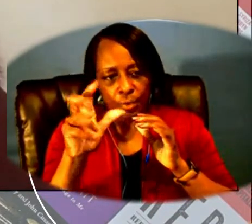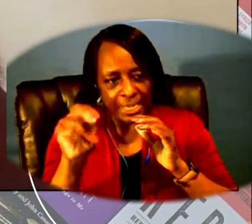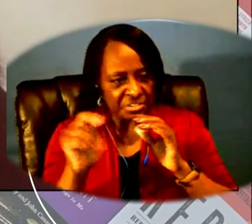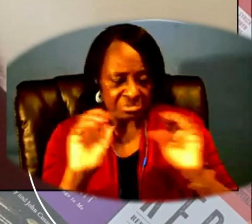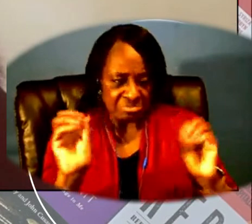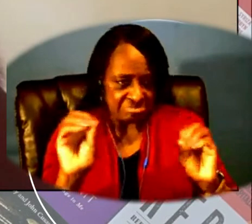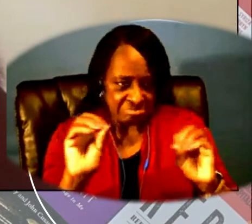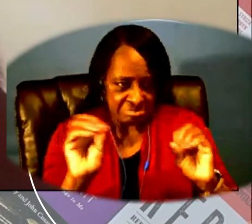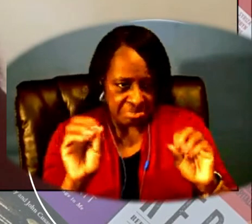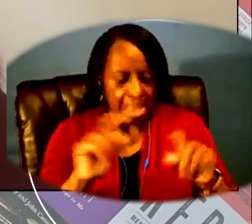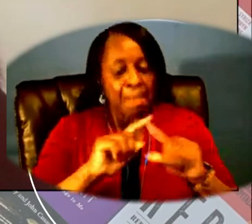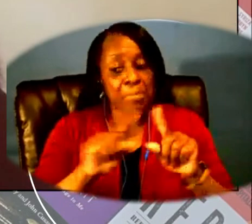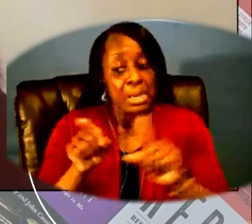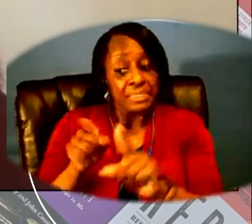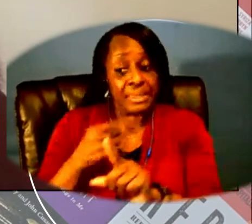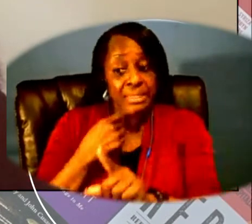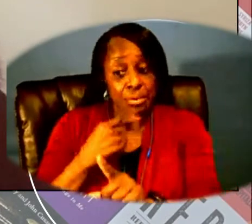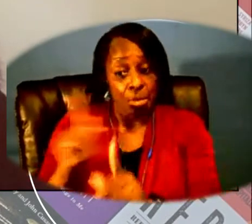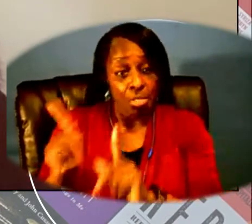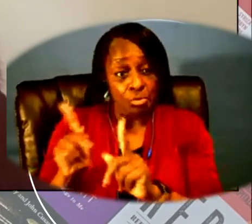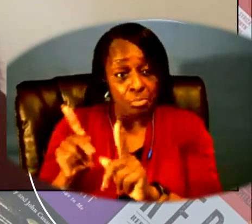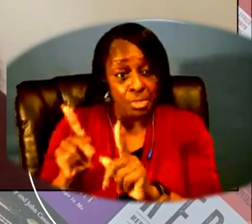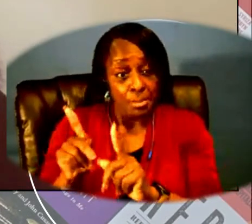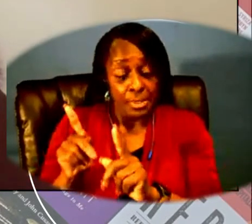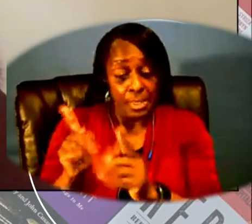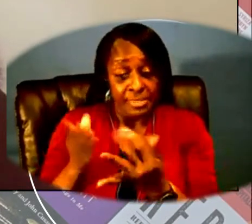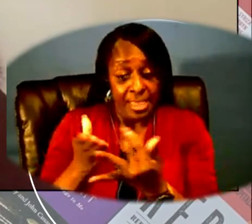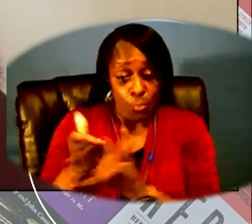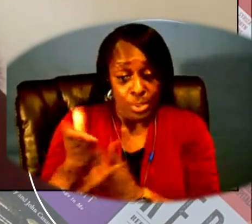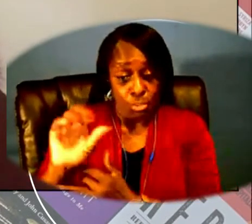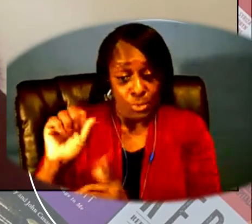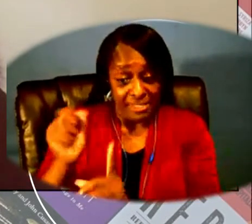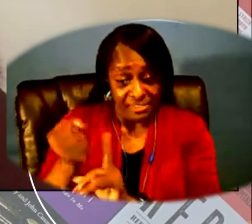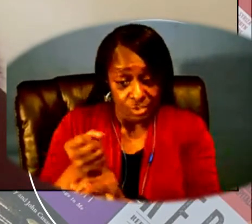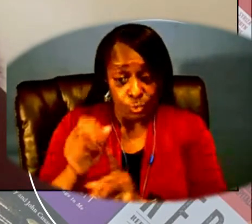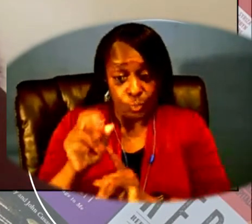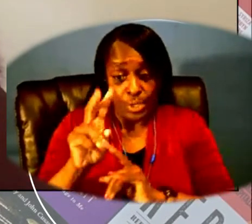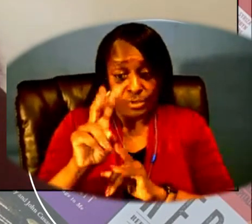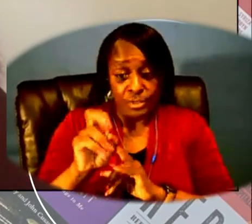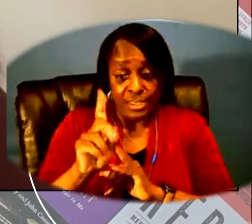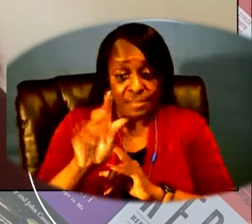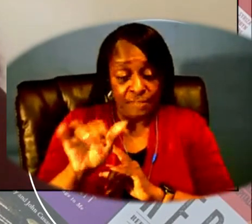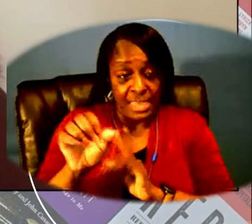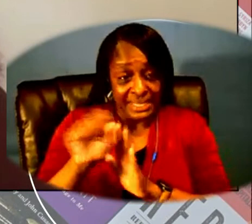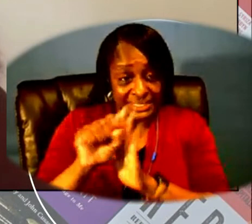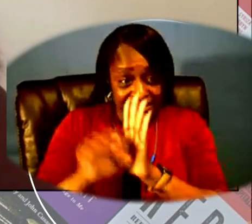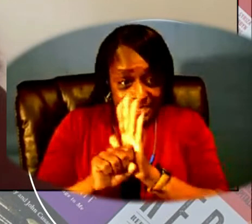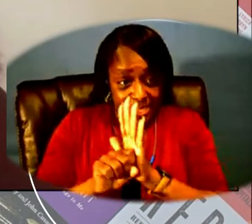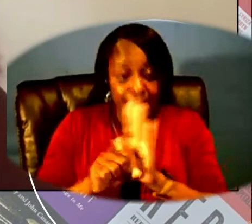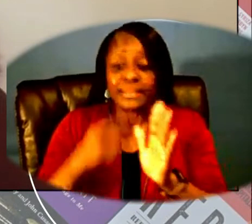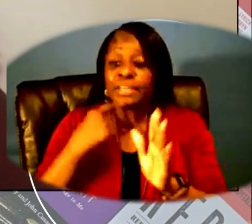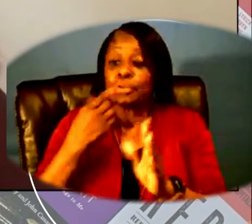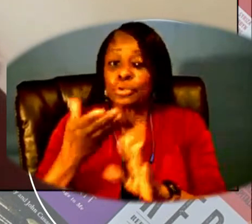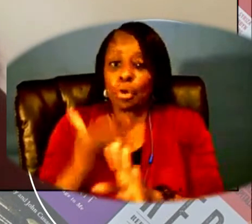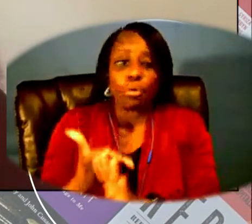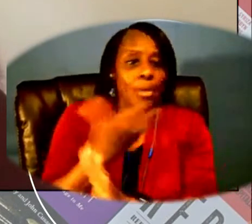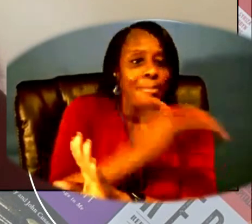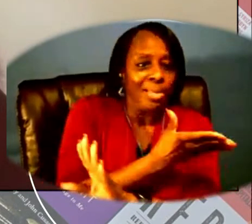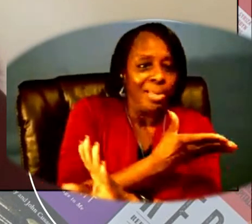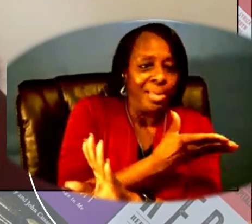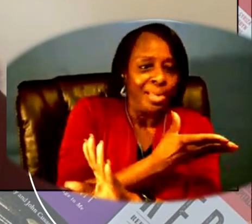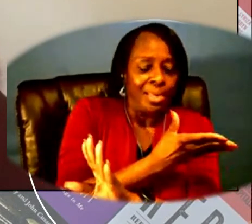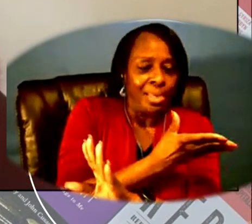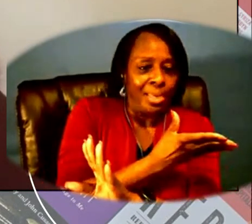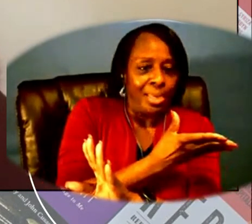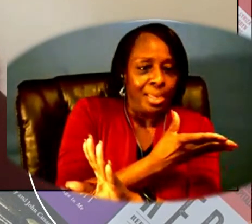person that went through that at Valley State should have been informed way before now. When they first